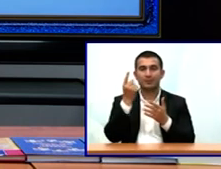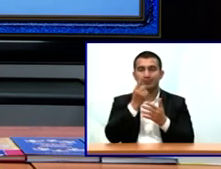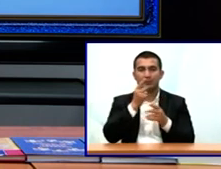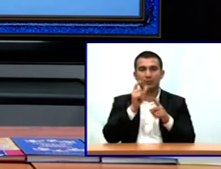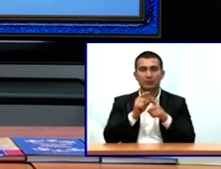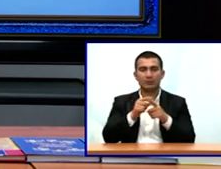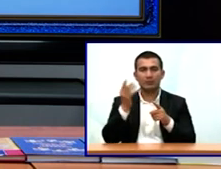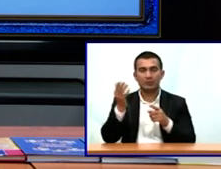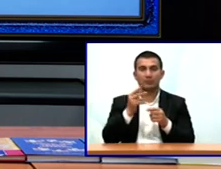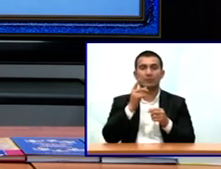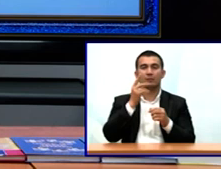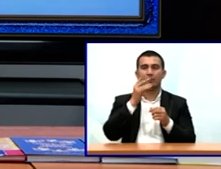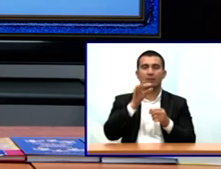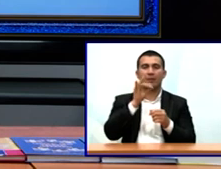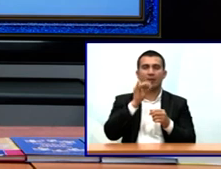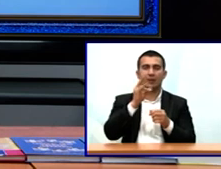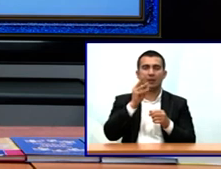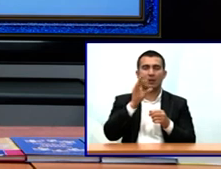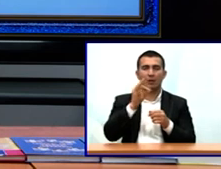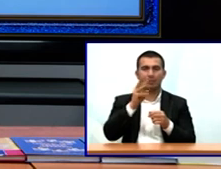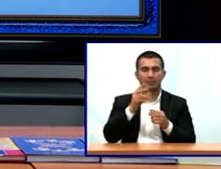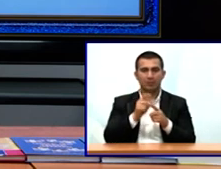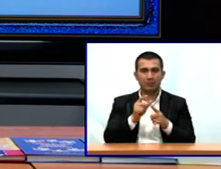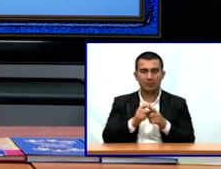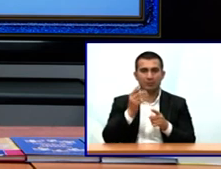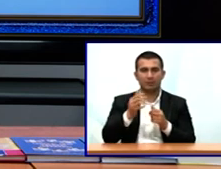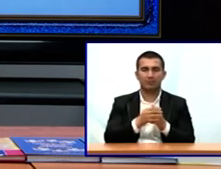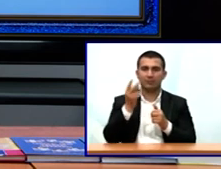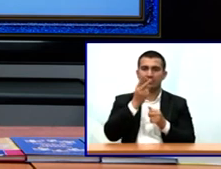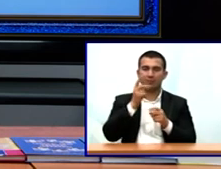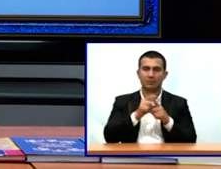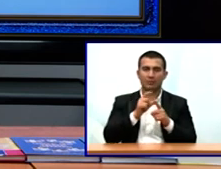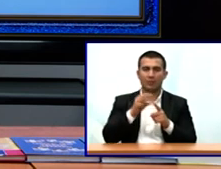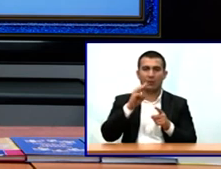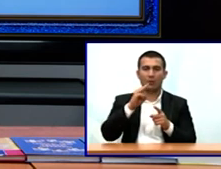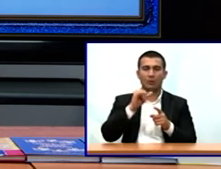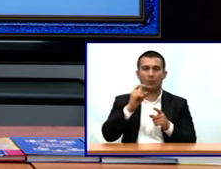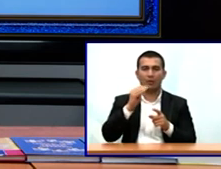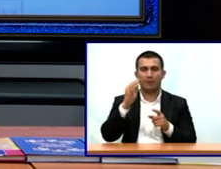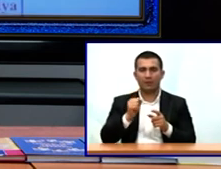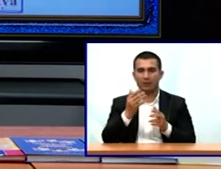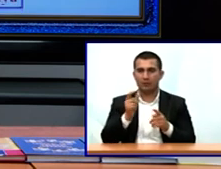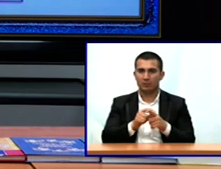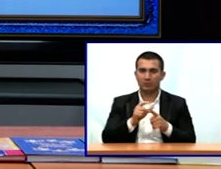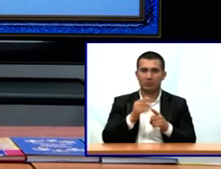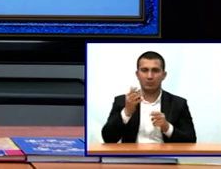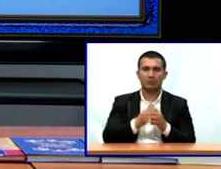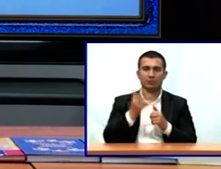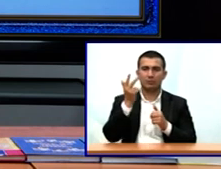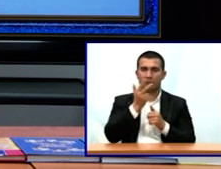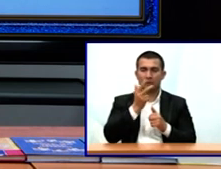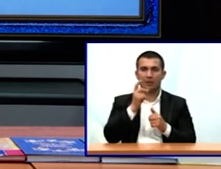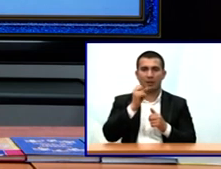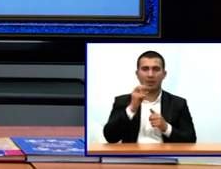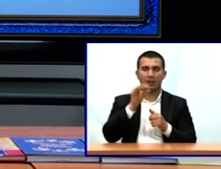gapimizda inom so'zi, ikkinchi gapimizda tuhfa so'zi, uchinchi gapimizda